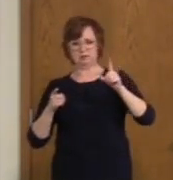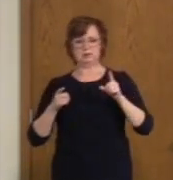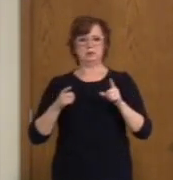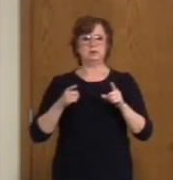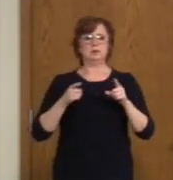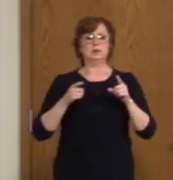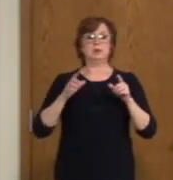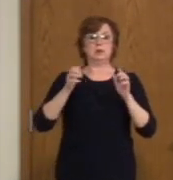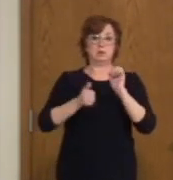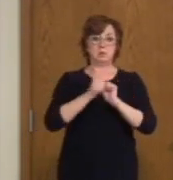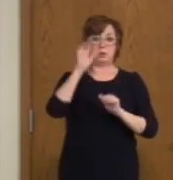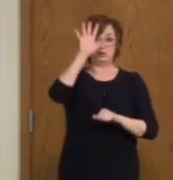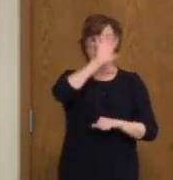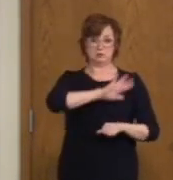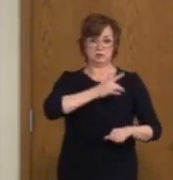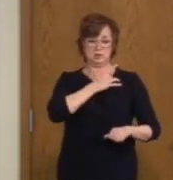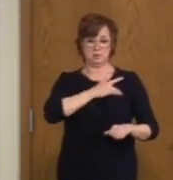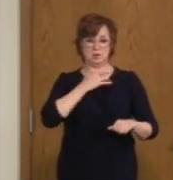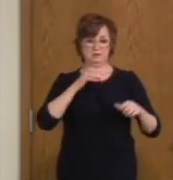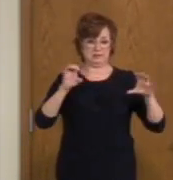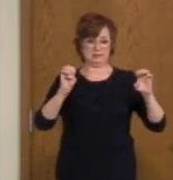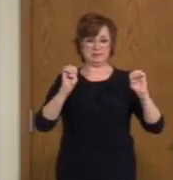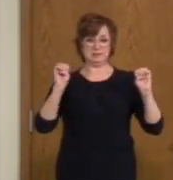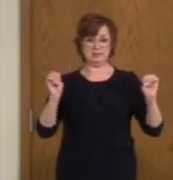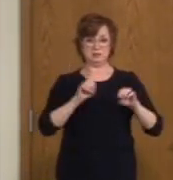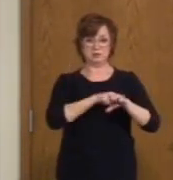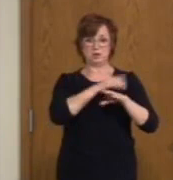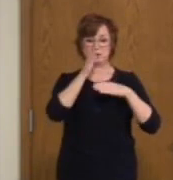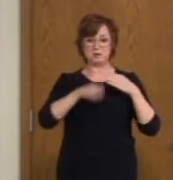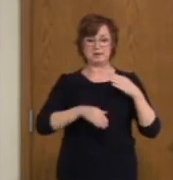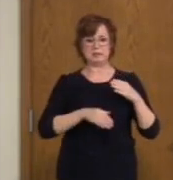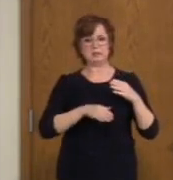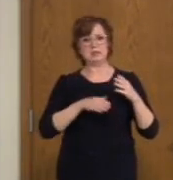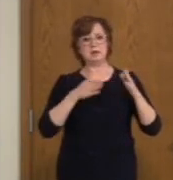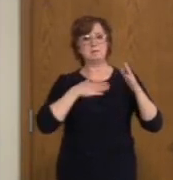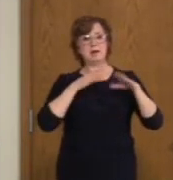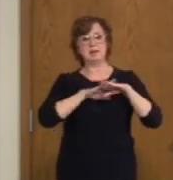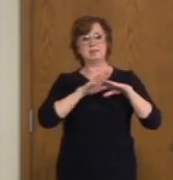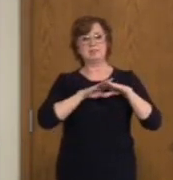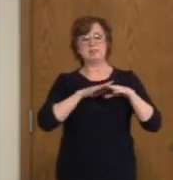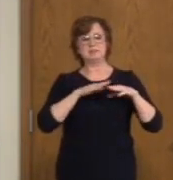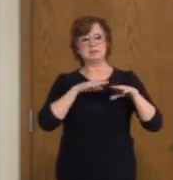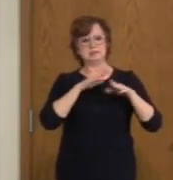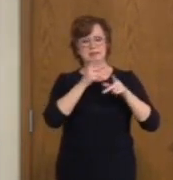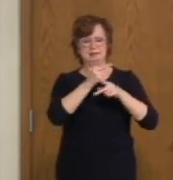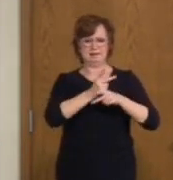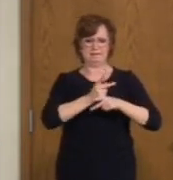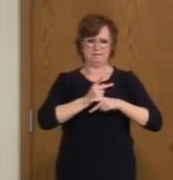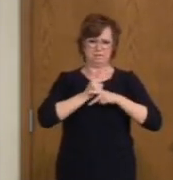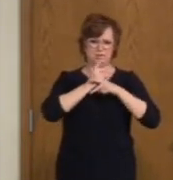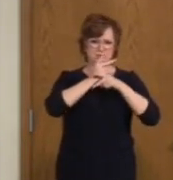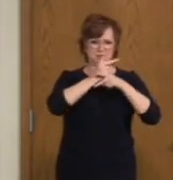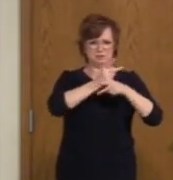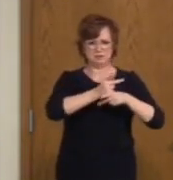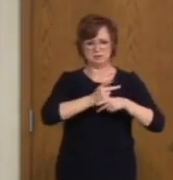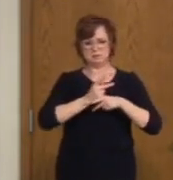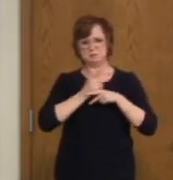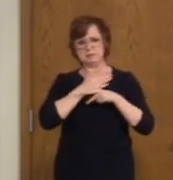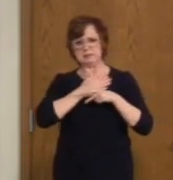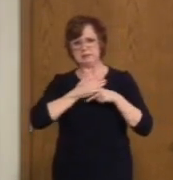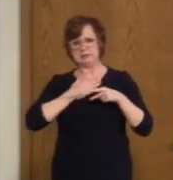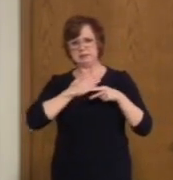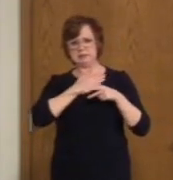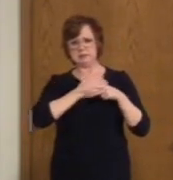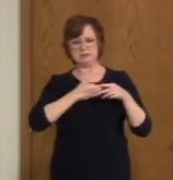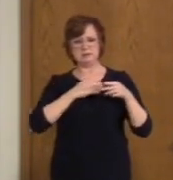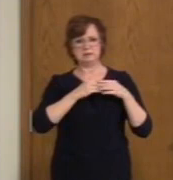careful. Be very, very careful in what you're doing as we approach the holiday season. Be very careful with what your family is doing as we approach